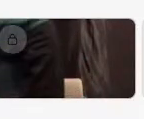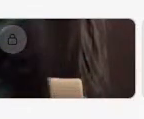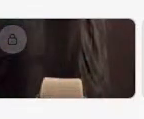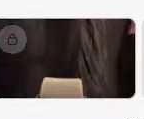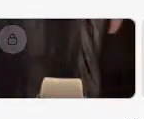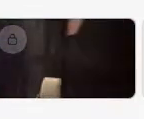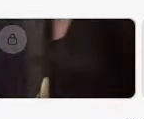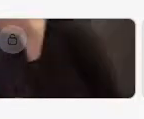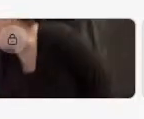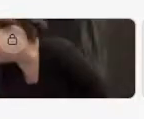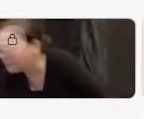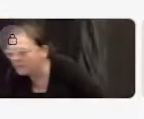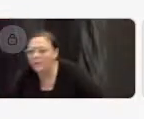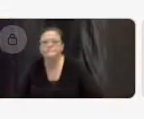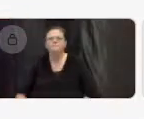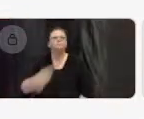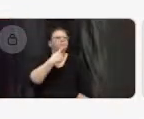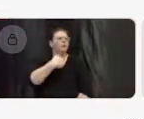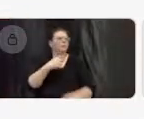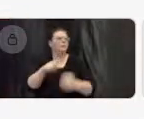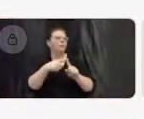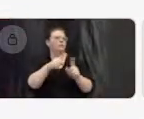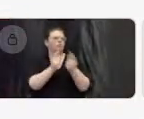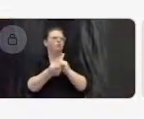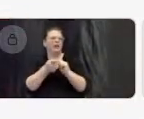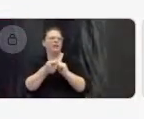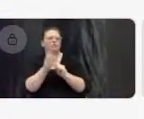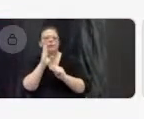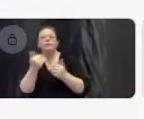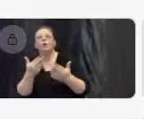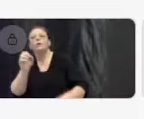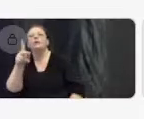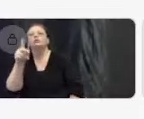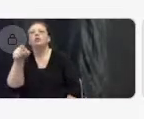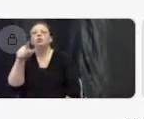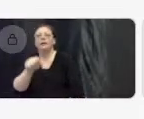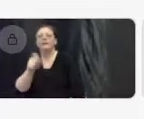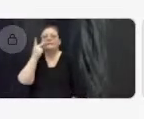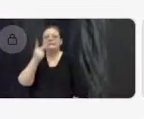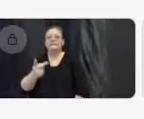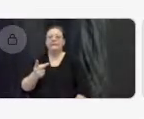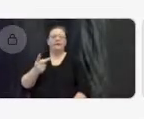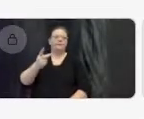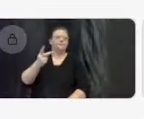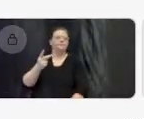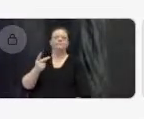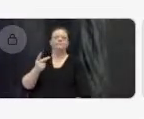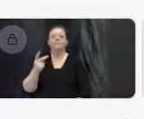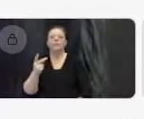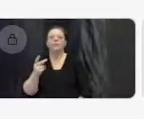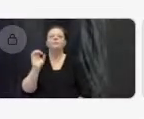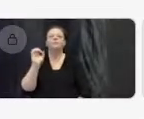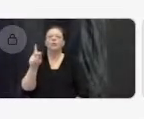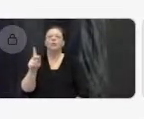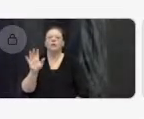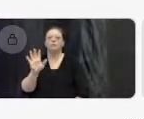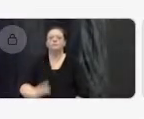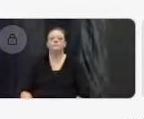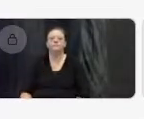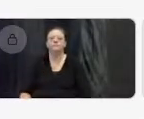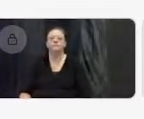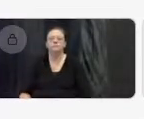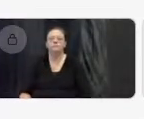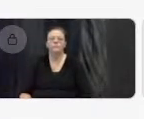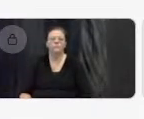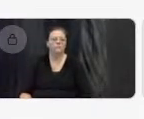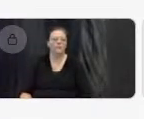Yeah, just tell him when you want to okay, change it. He so I will don't know, click it put for you, on- okay? Okay, so you can see here, okay, all right, I'll get to that one